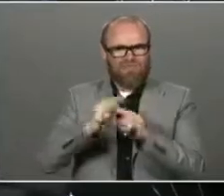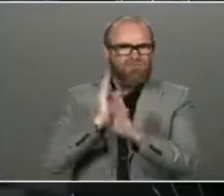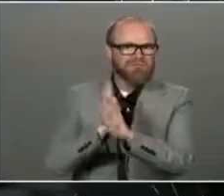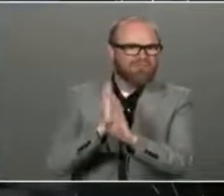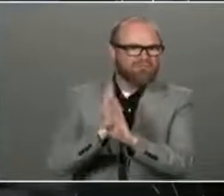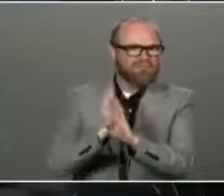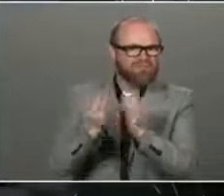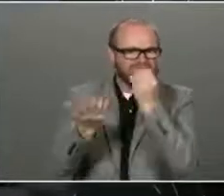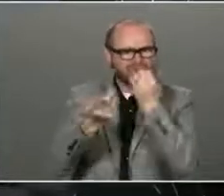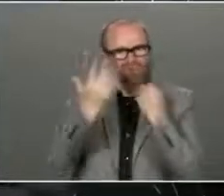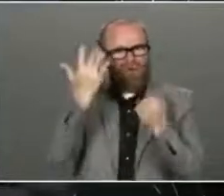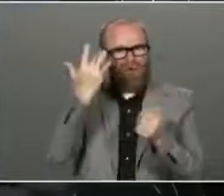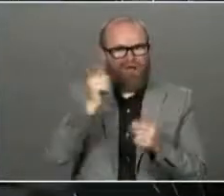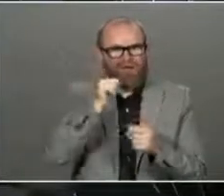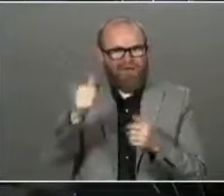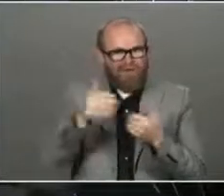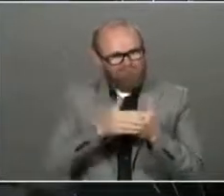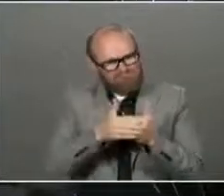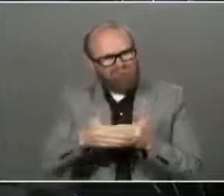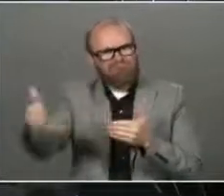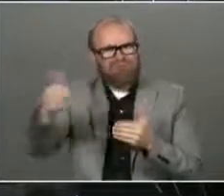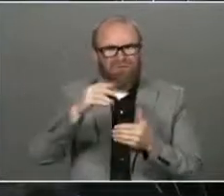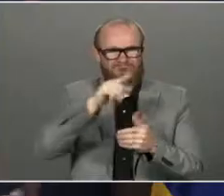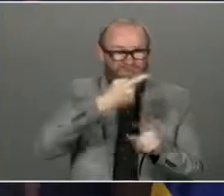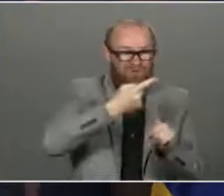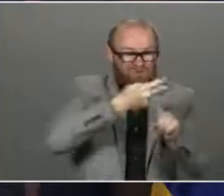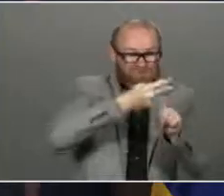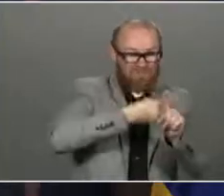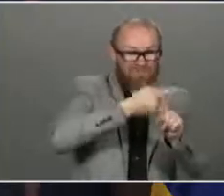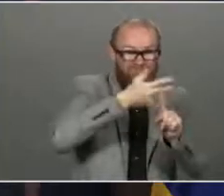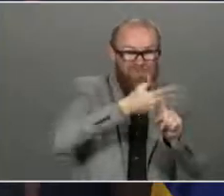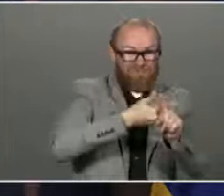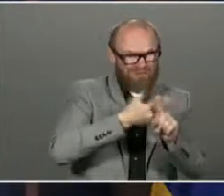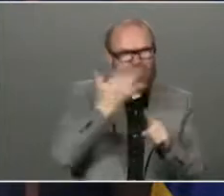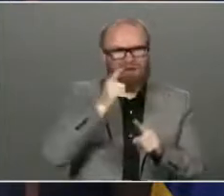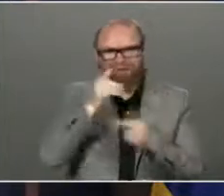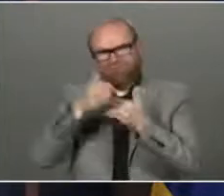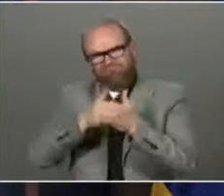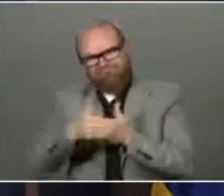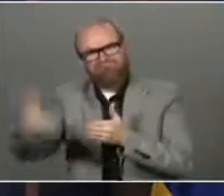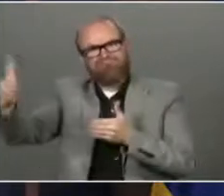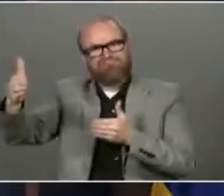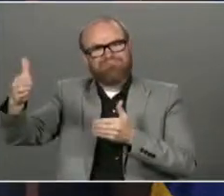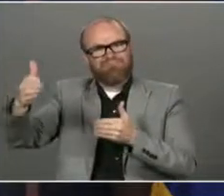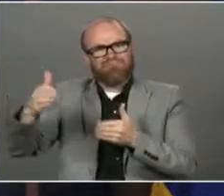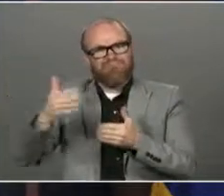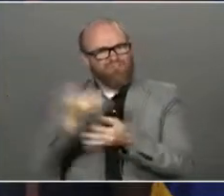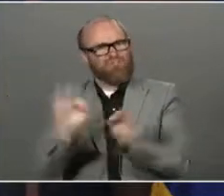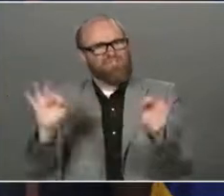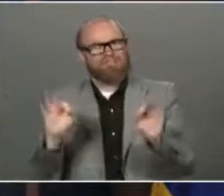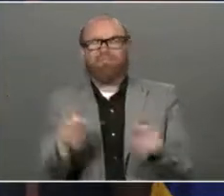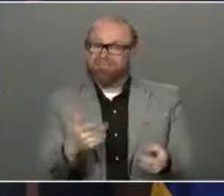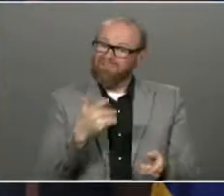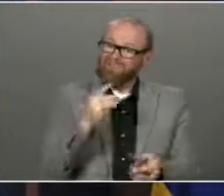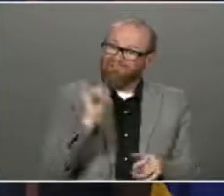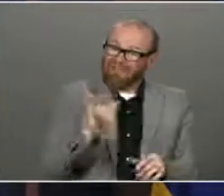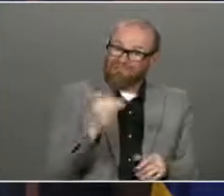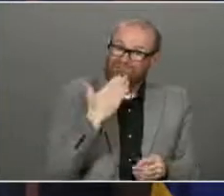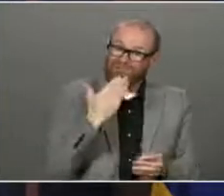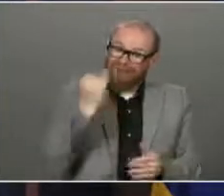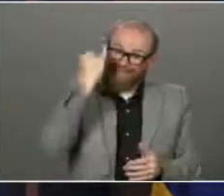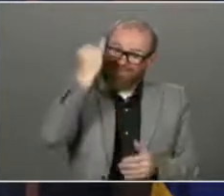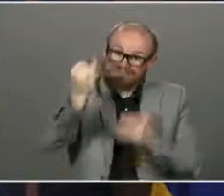free fare forever. What do you think about that? Yeah, it's an idea worth exploring. Certainly, I think we were all